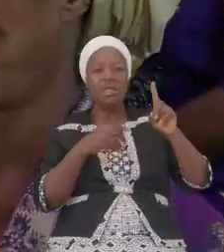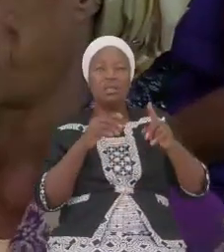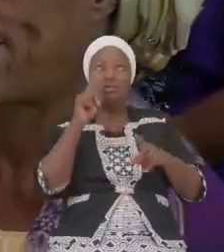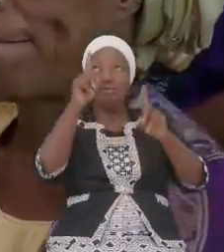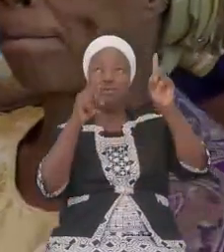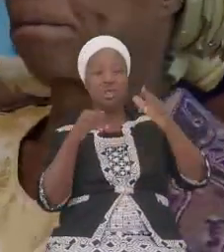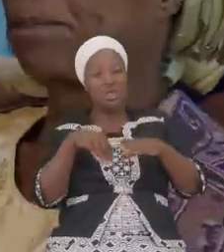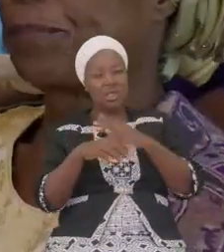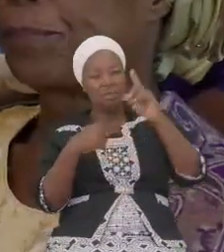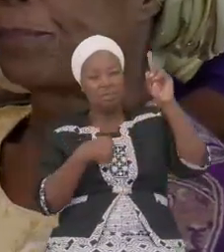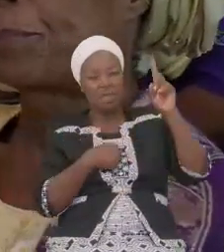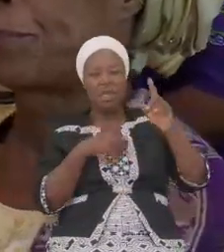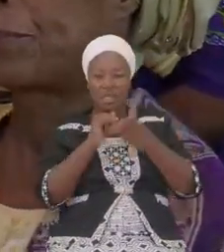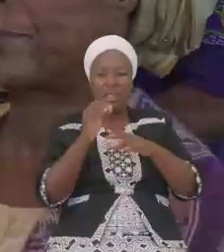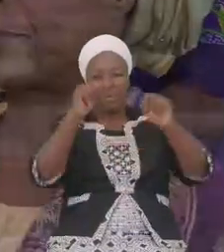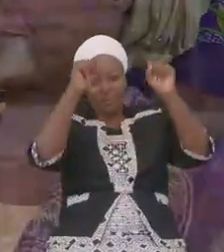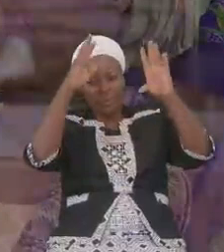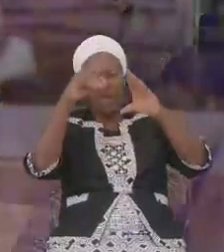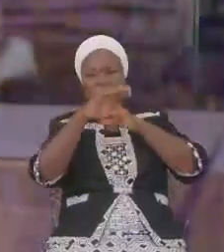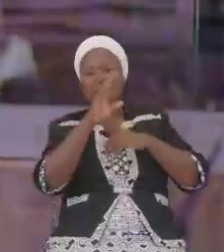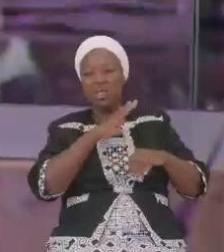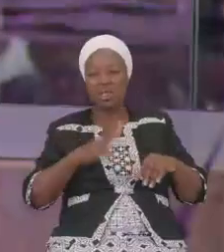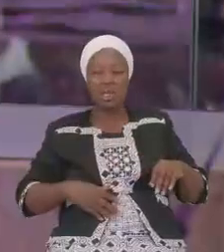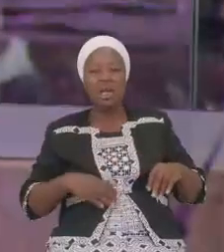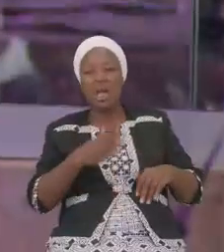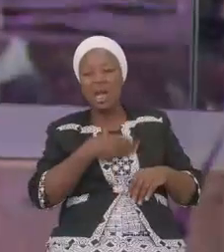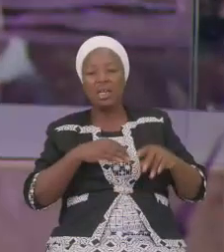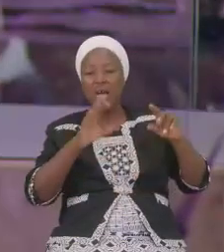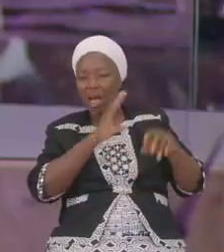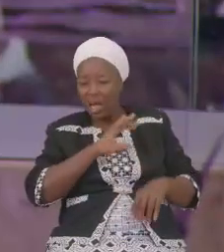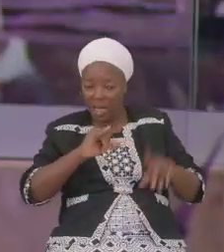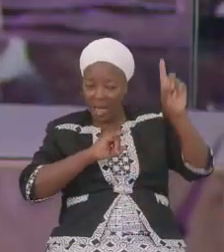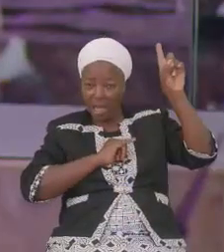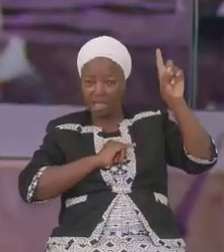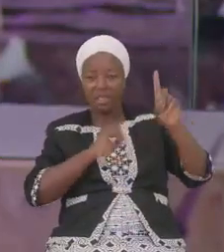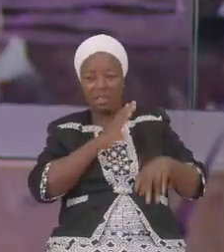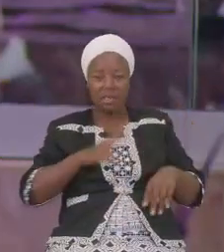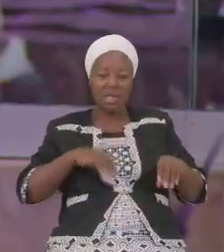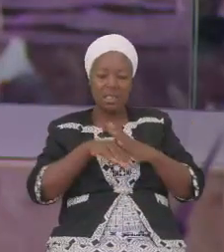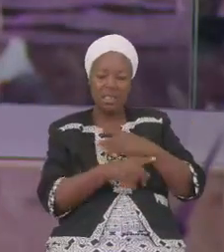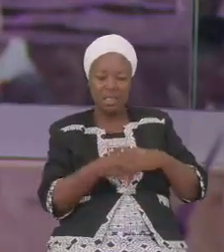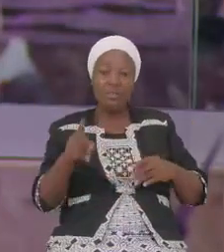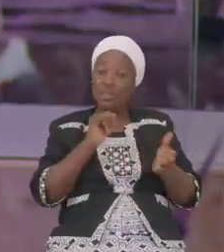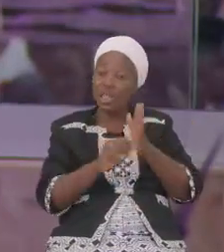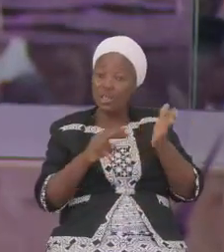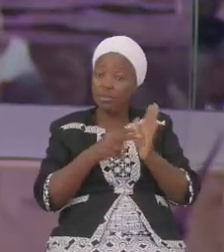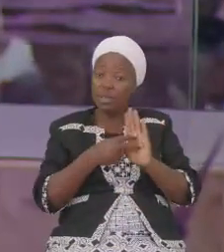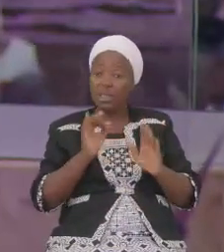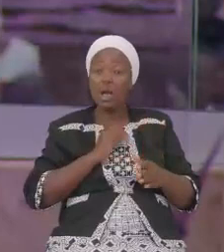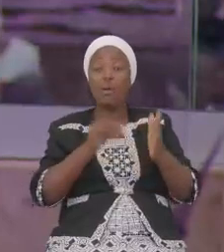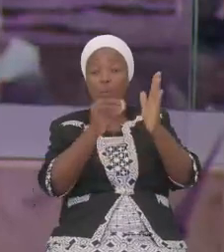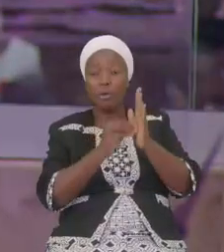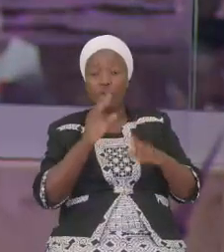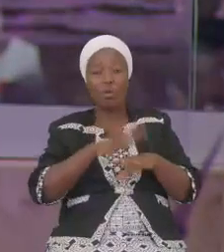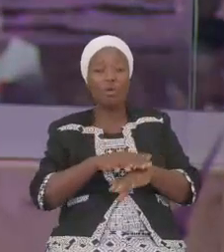me, that's the Father in Christ, and I, Christ, in them. That means our portion on earth